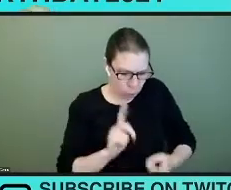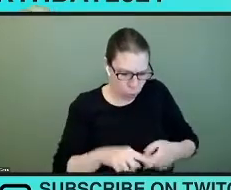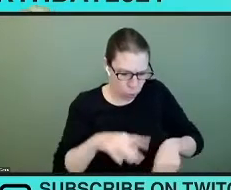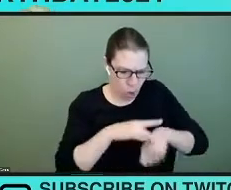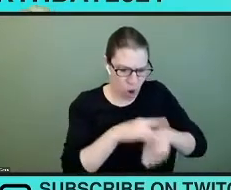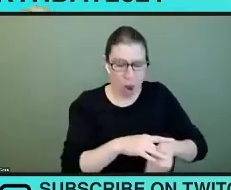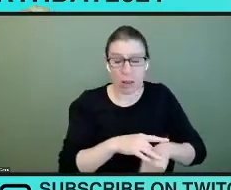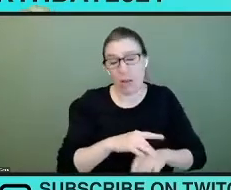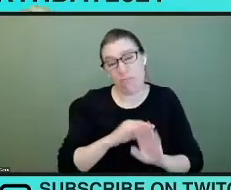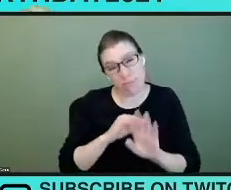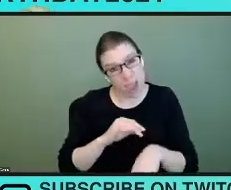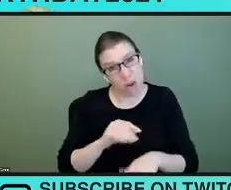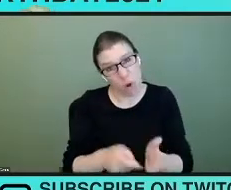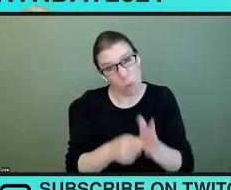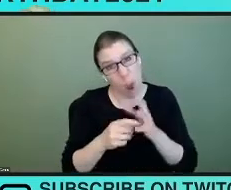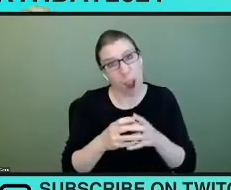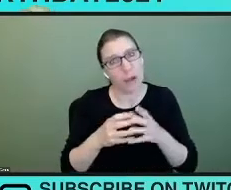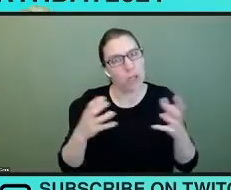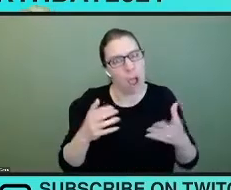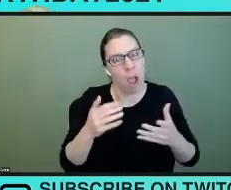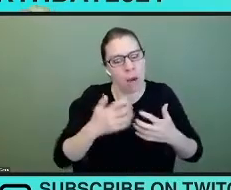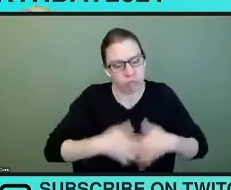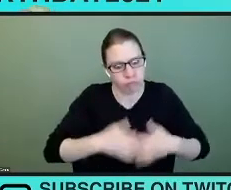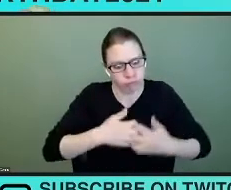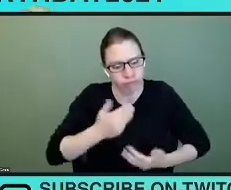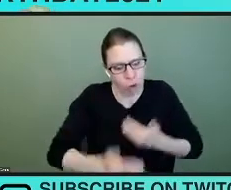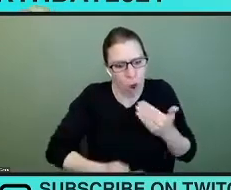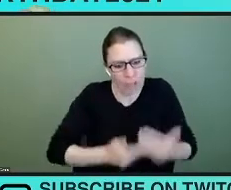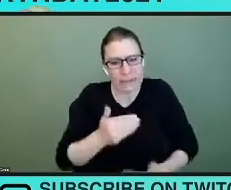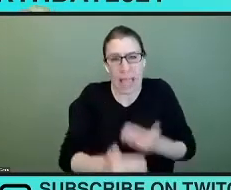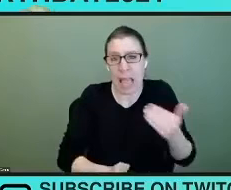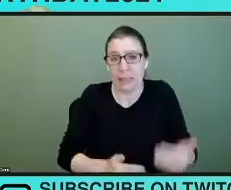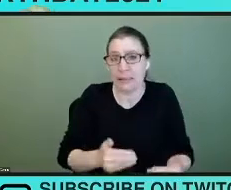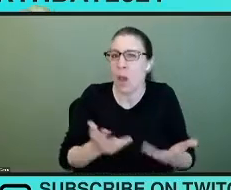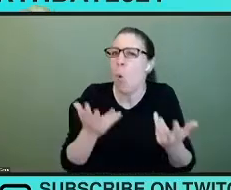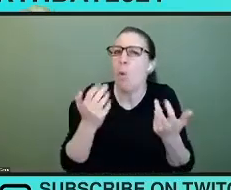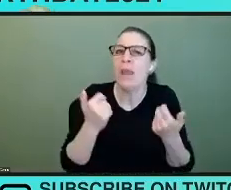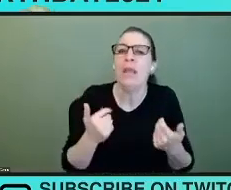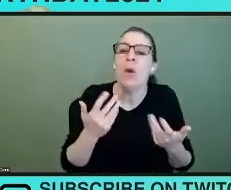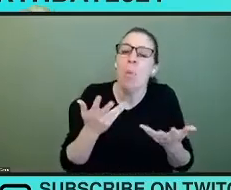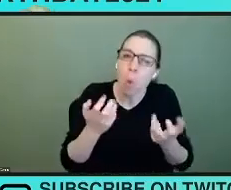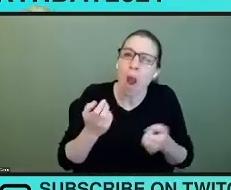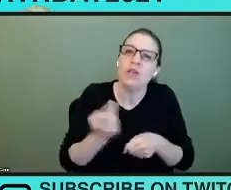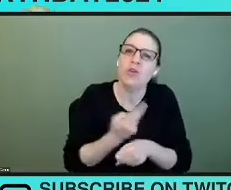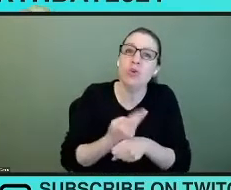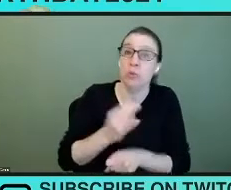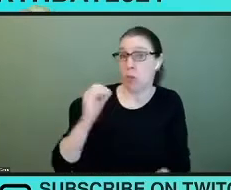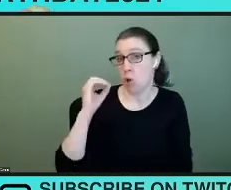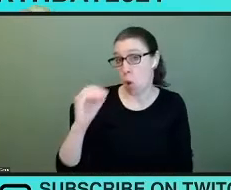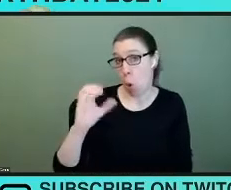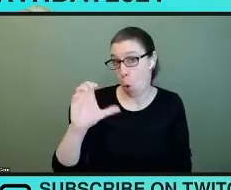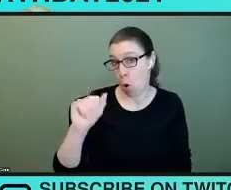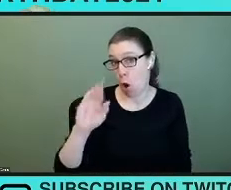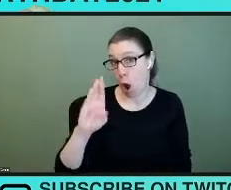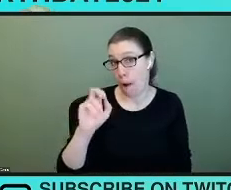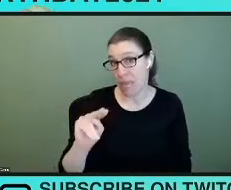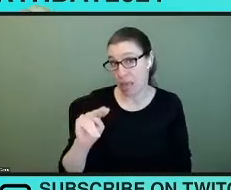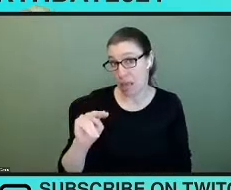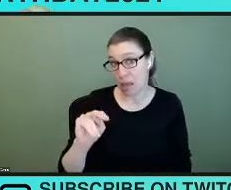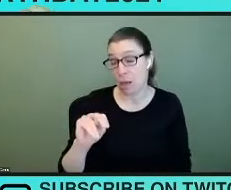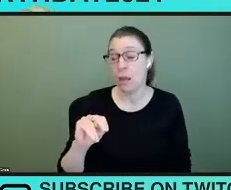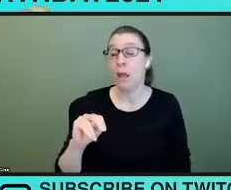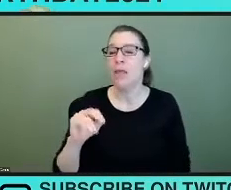that energy can come from low carbon or carbon-free energy, that's the best direction to go. So there's a lot of people looking